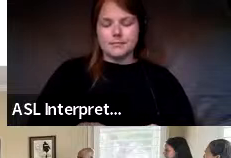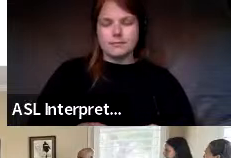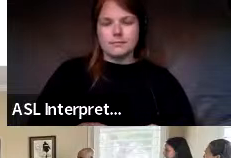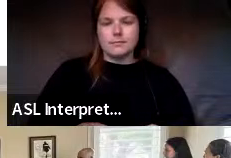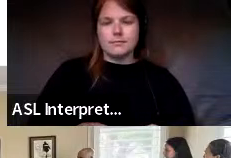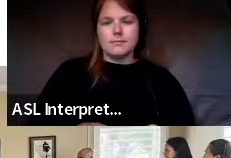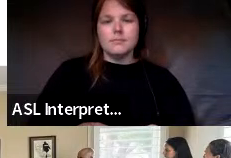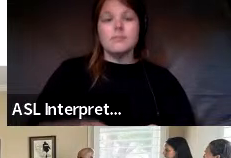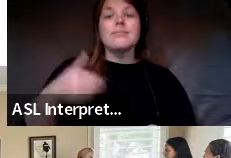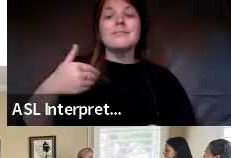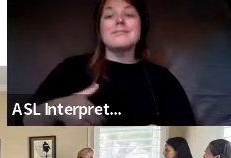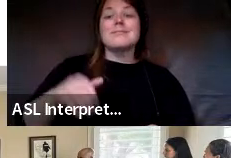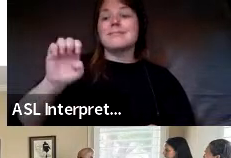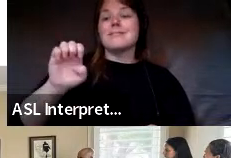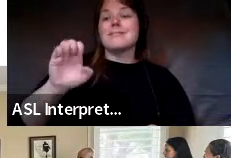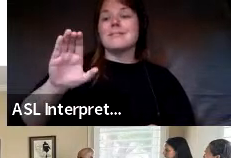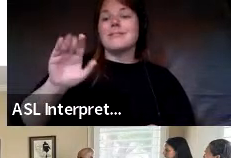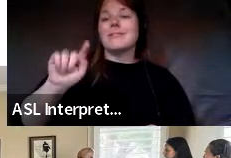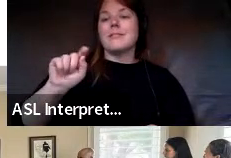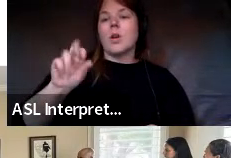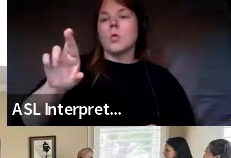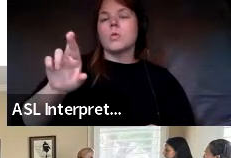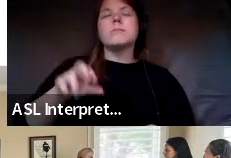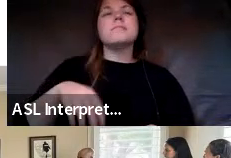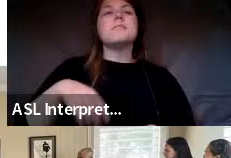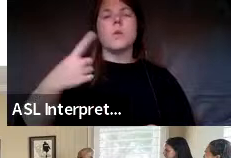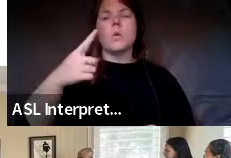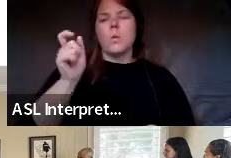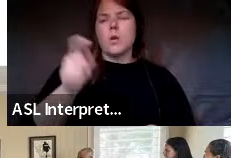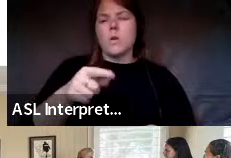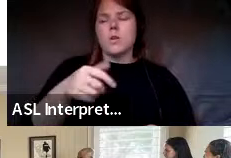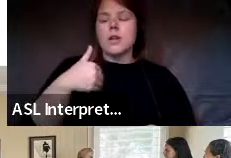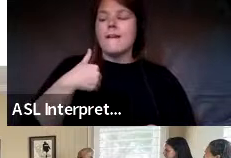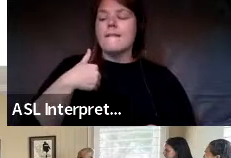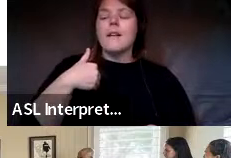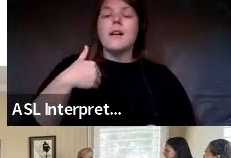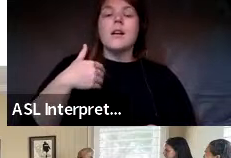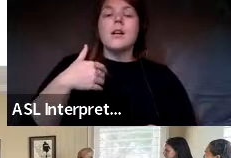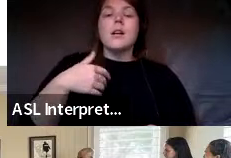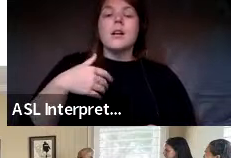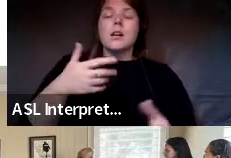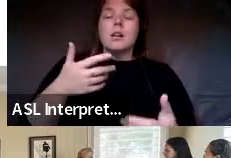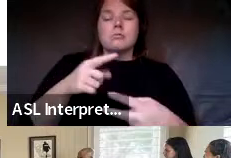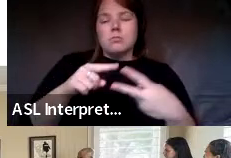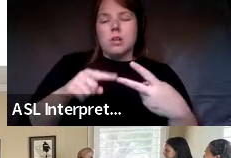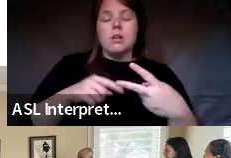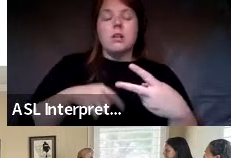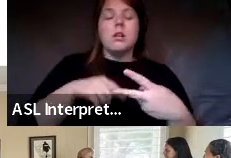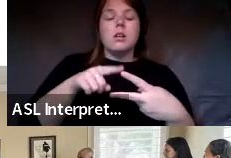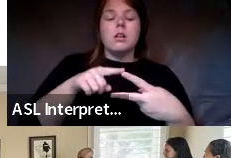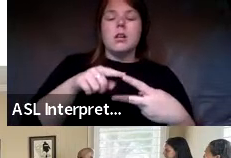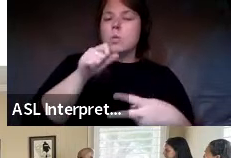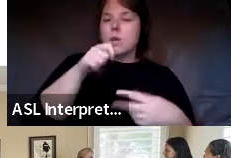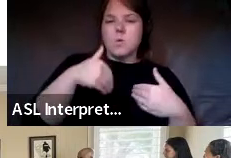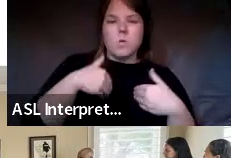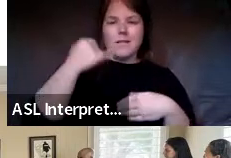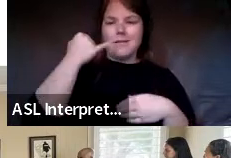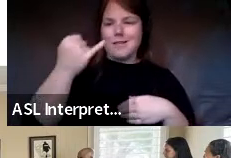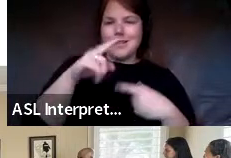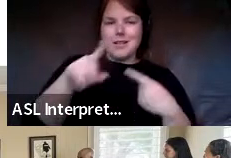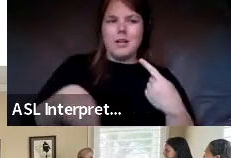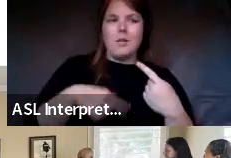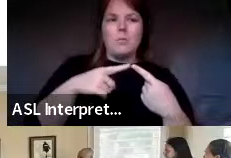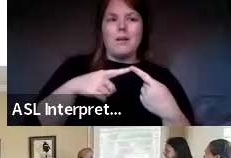Hi, this is Hector. So one of my questions is, the concerns is, it's two-part. One is we don't have an idea as far as what are